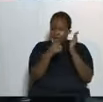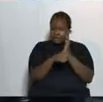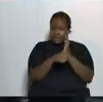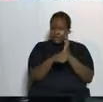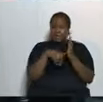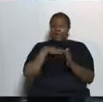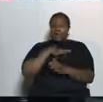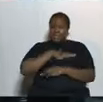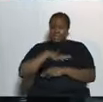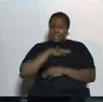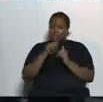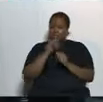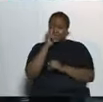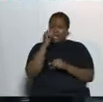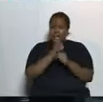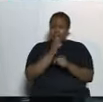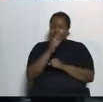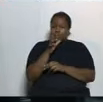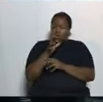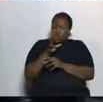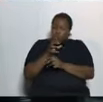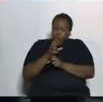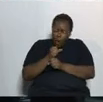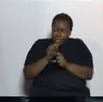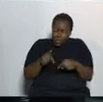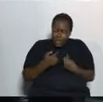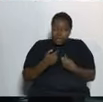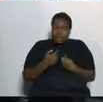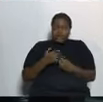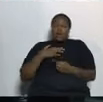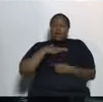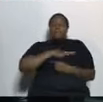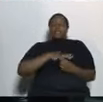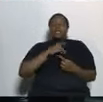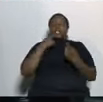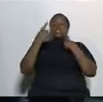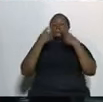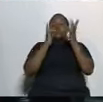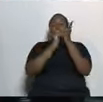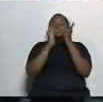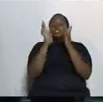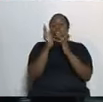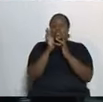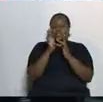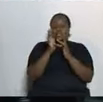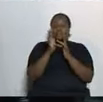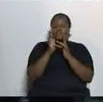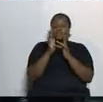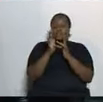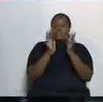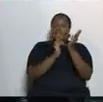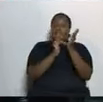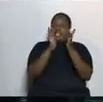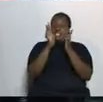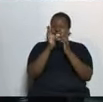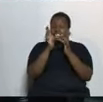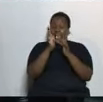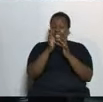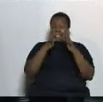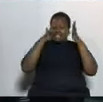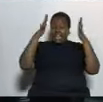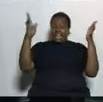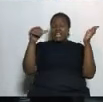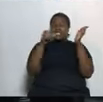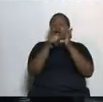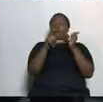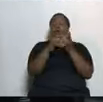kifamilia, that are holding you back, ambayo inakushikilia, tell Jesus about it. Mwambie Yesu habari hii. Jesus is a great problem solver.